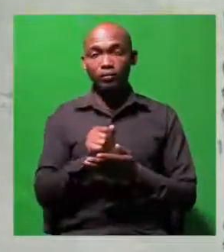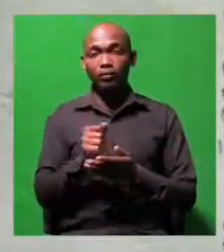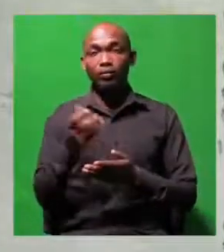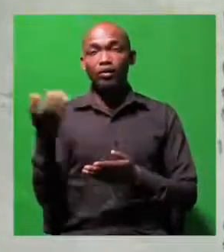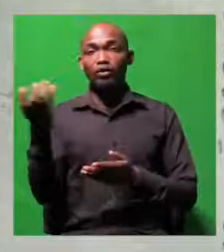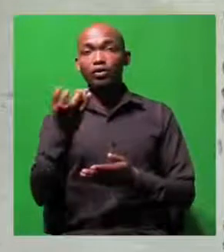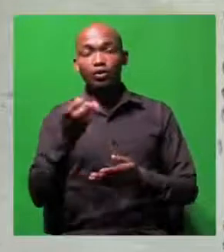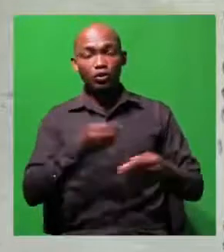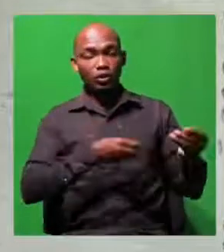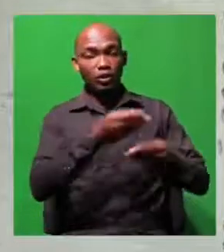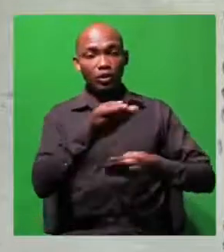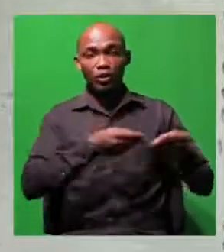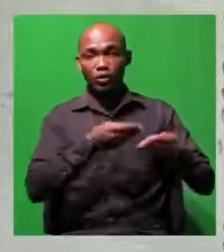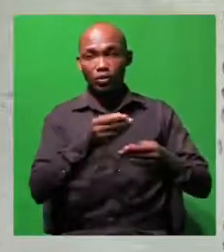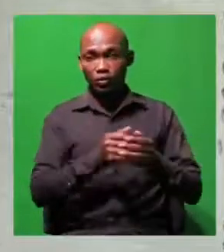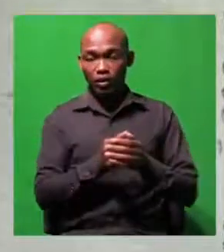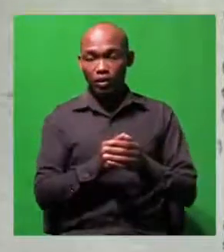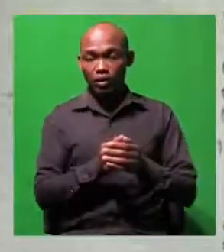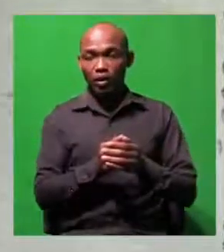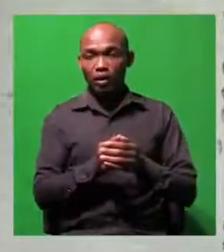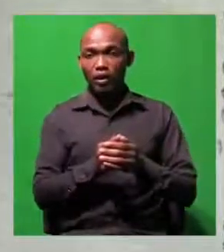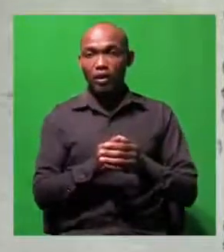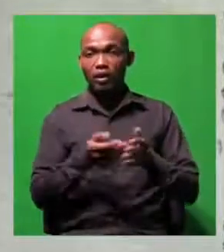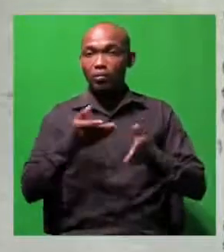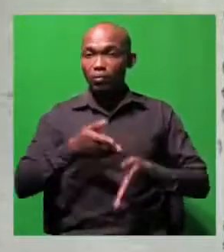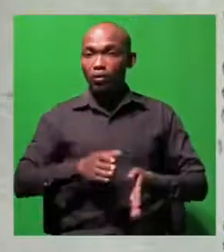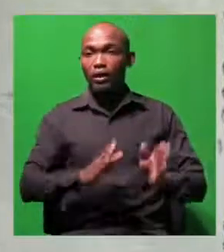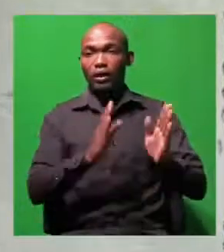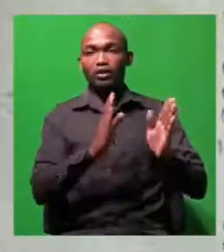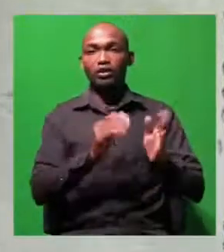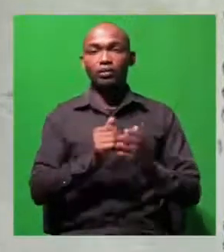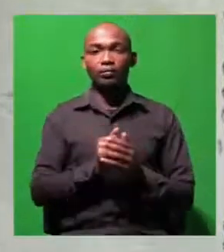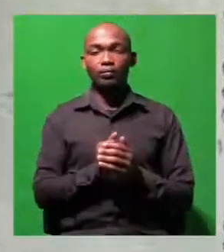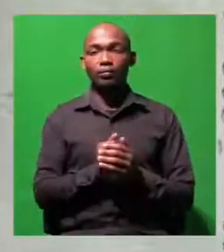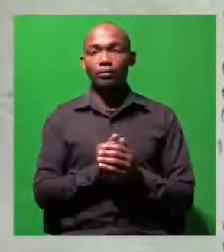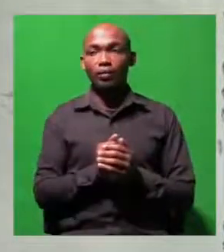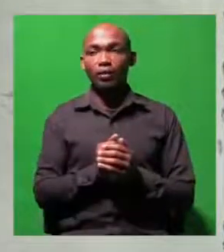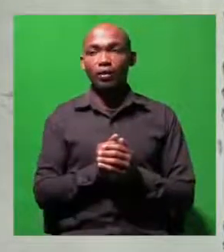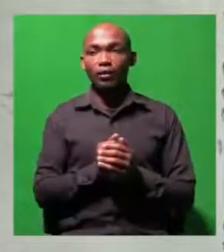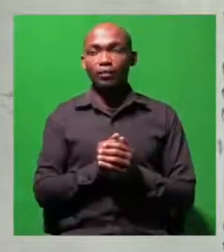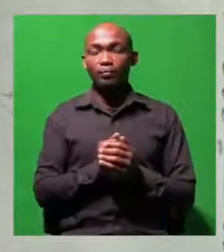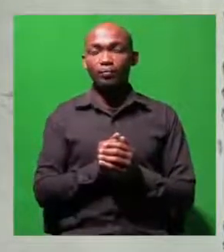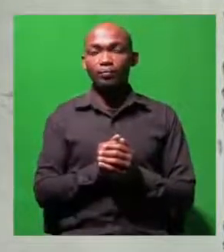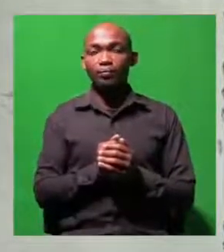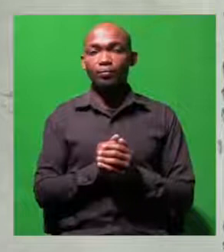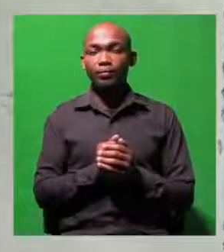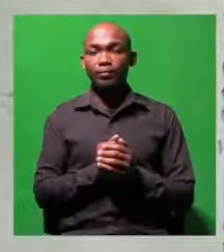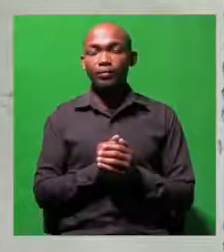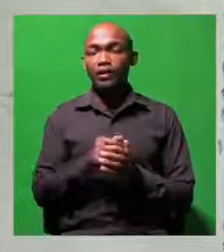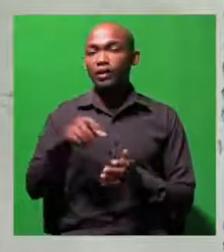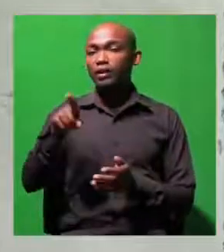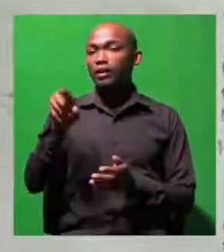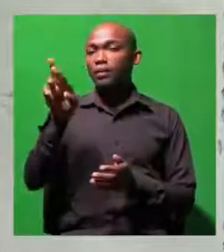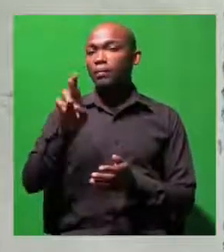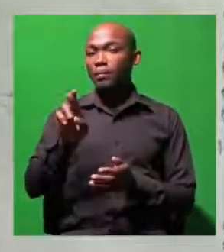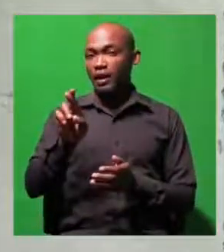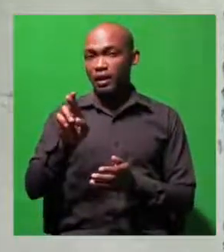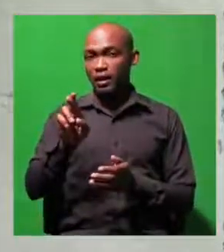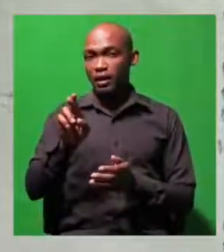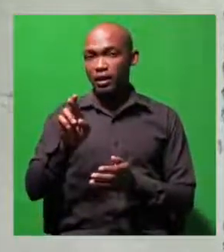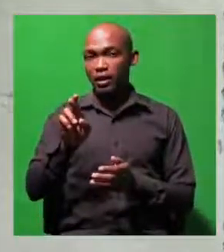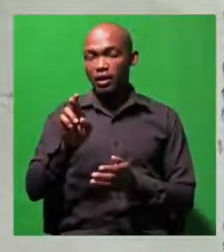Socio-Economic Development and Production in Pre-Colonial